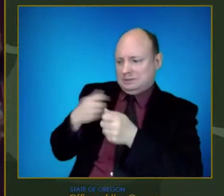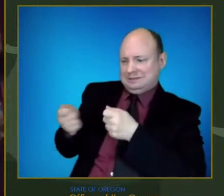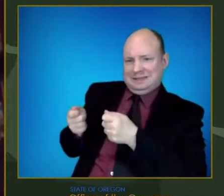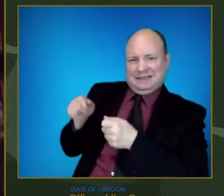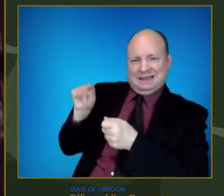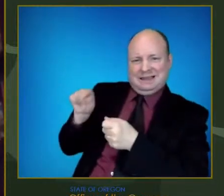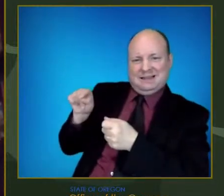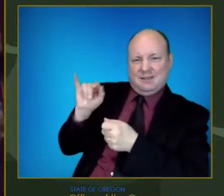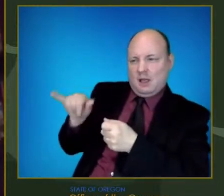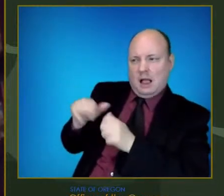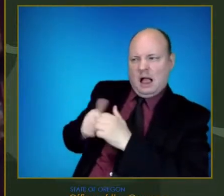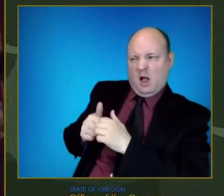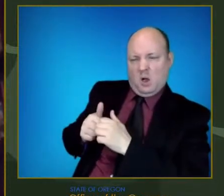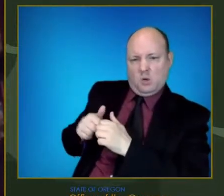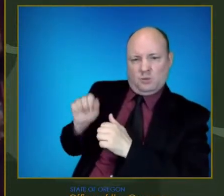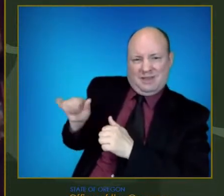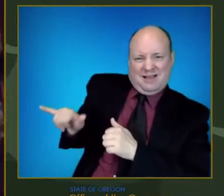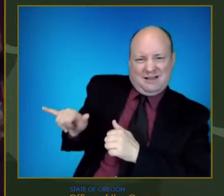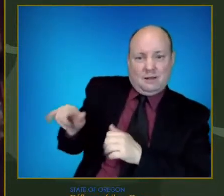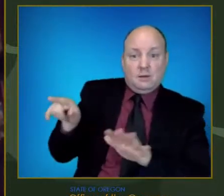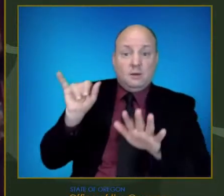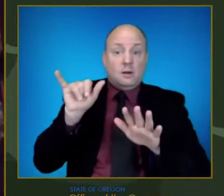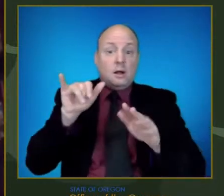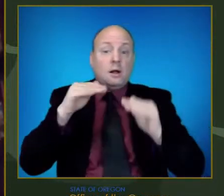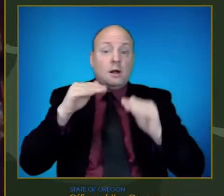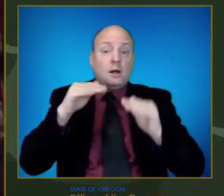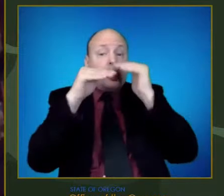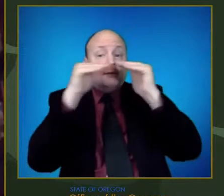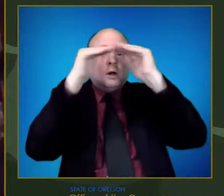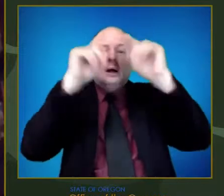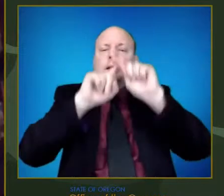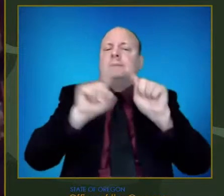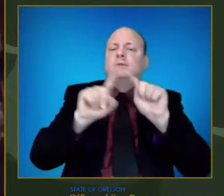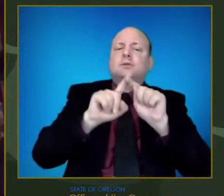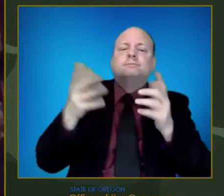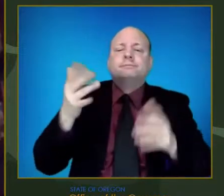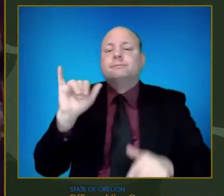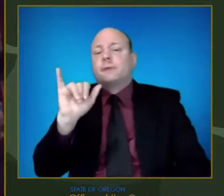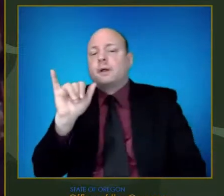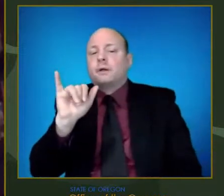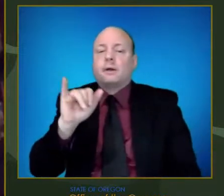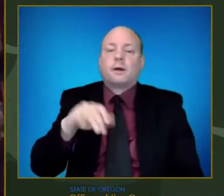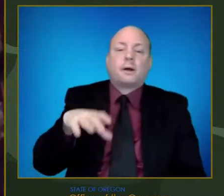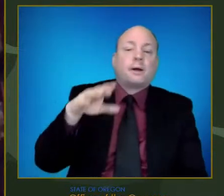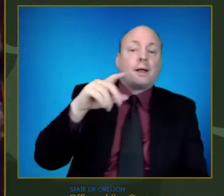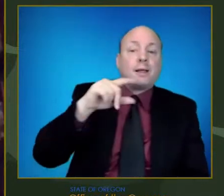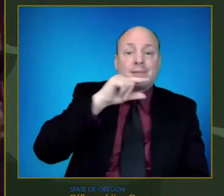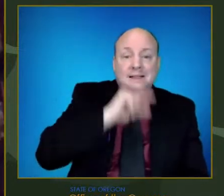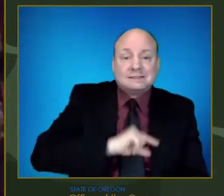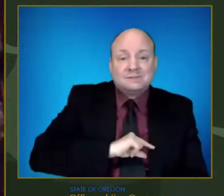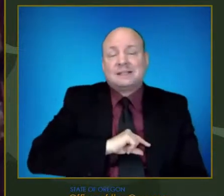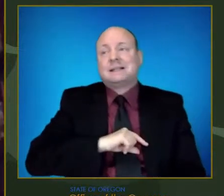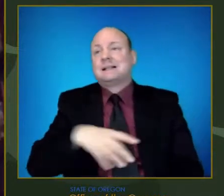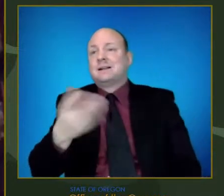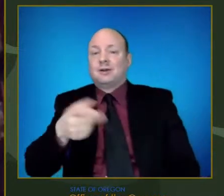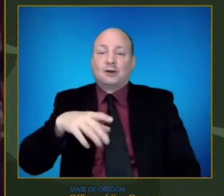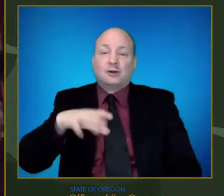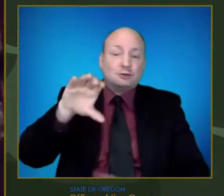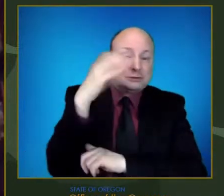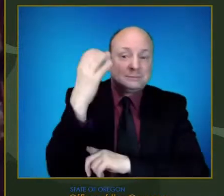contribute to lower peaks around the holidays and a quicker decline at the beginning of this year than many other states